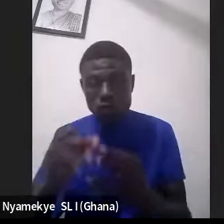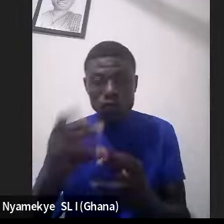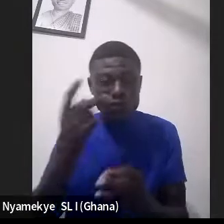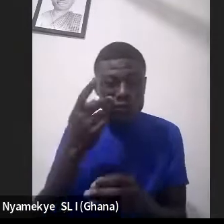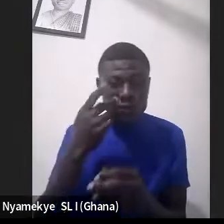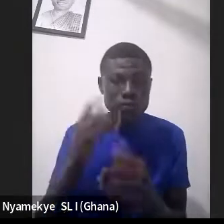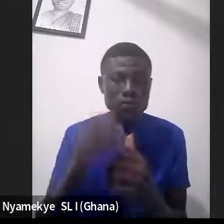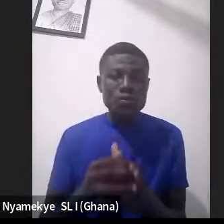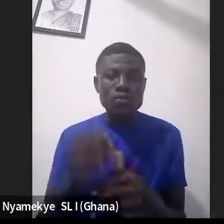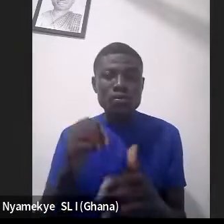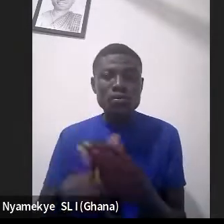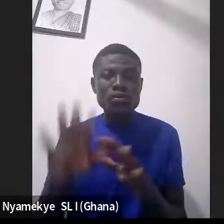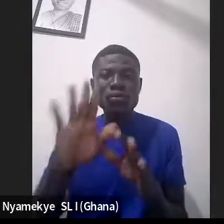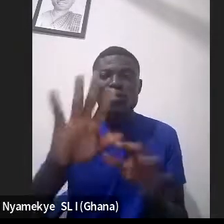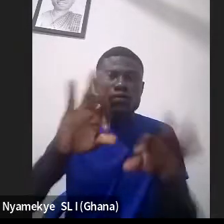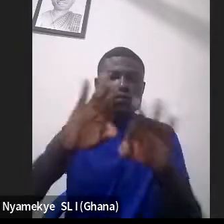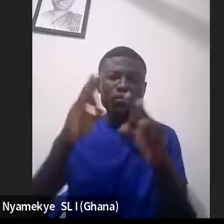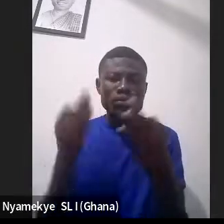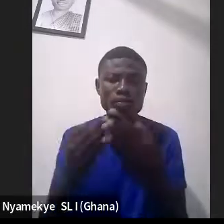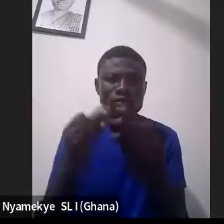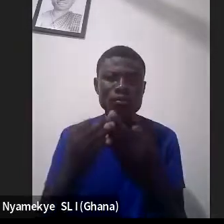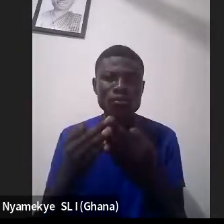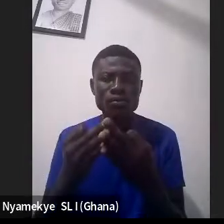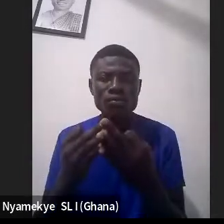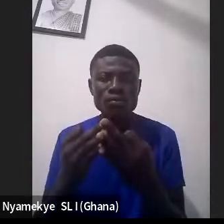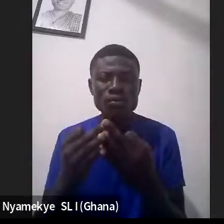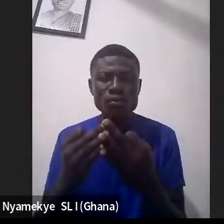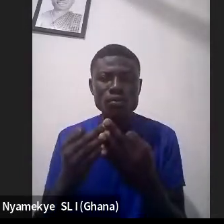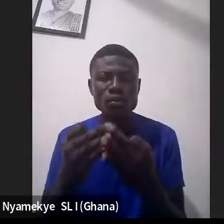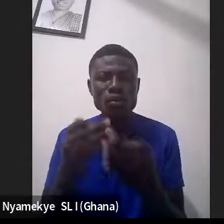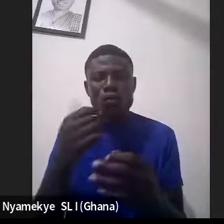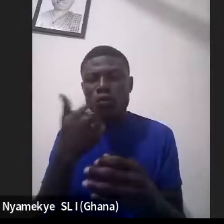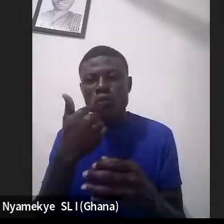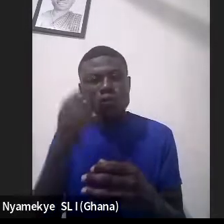your family, which side would you think